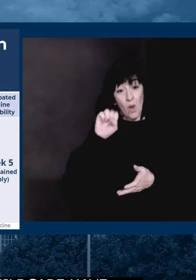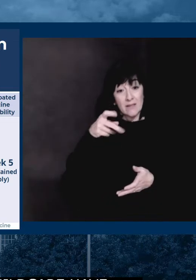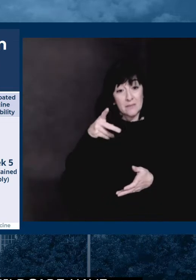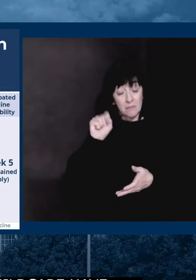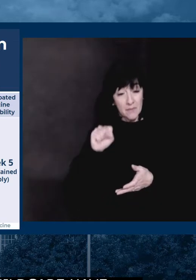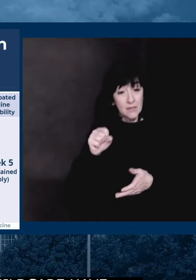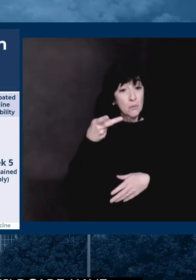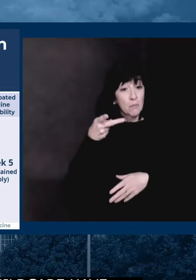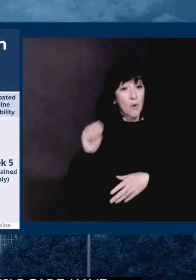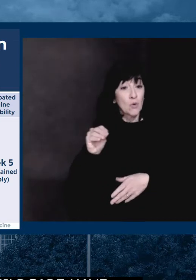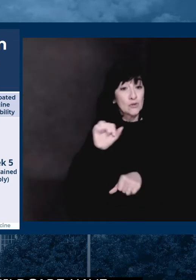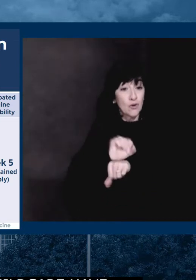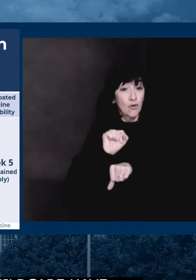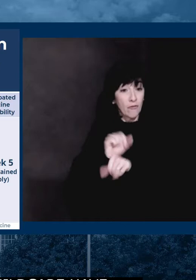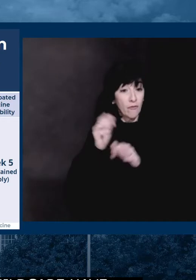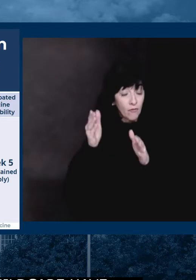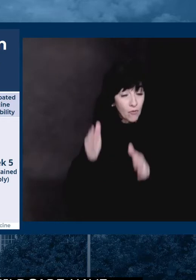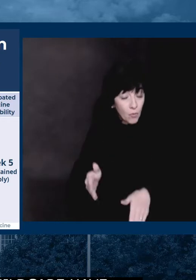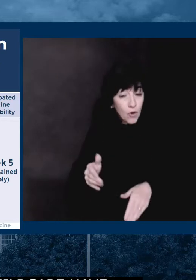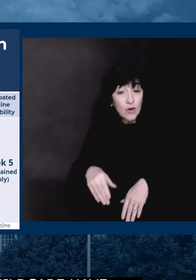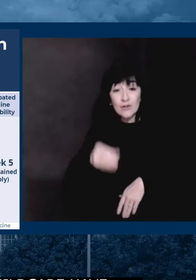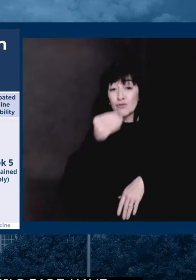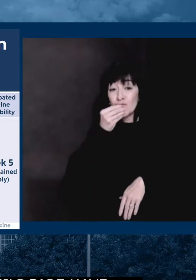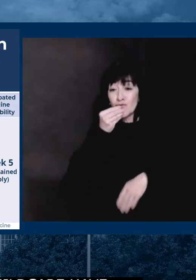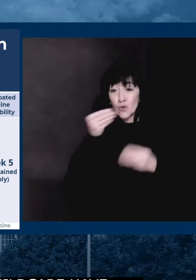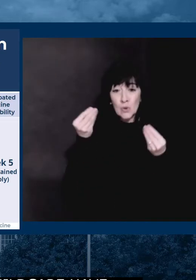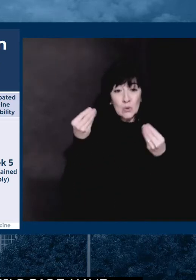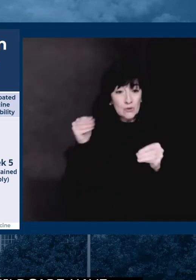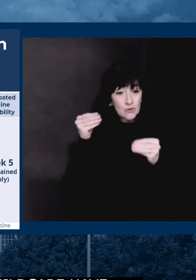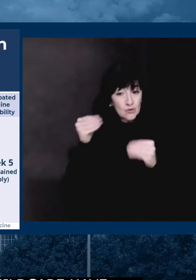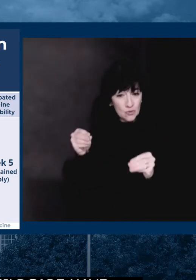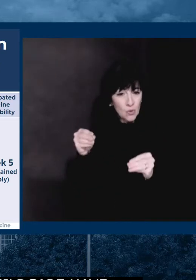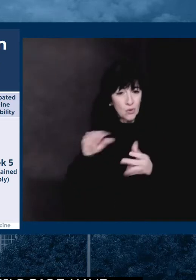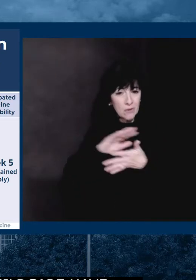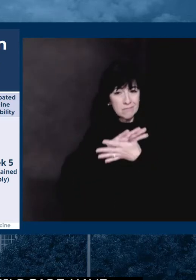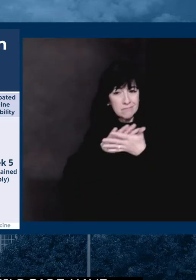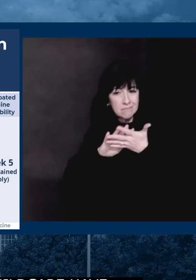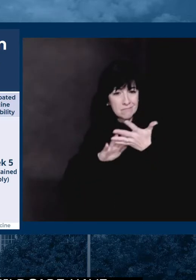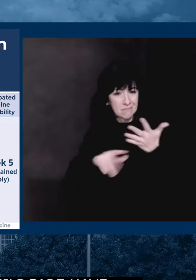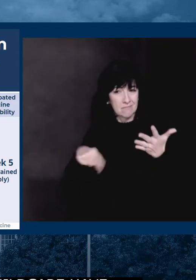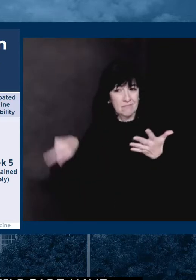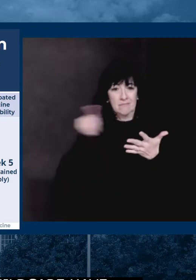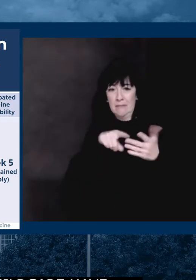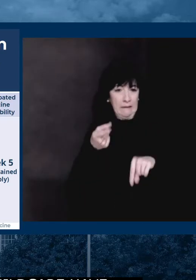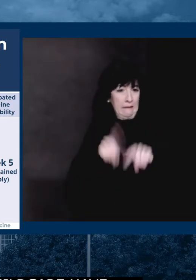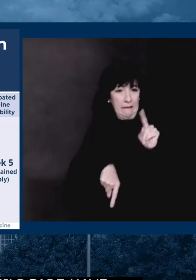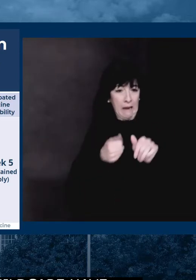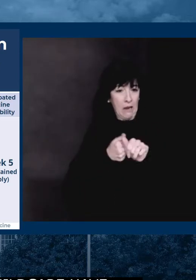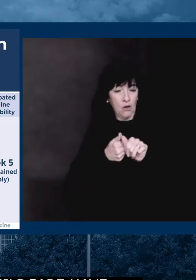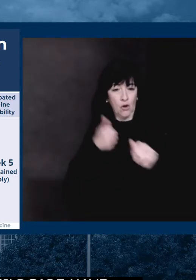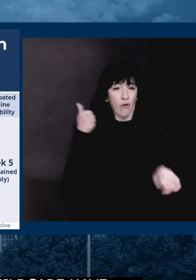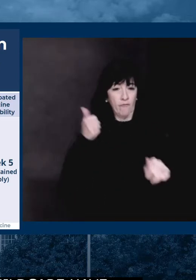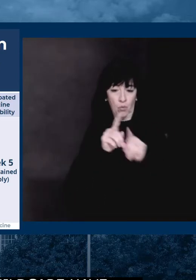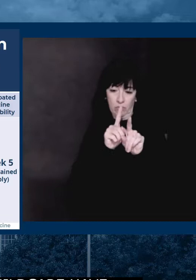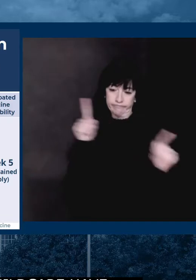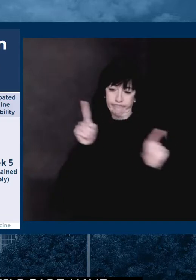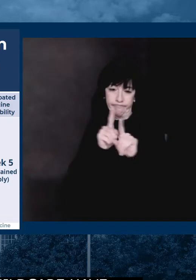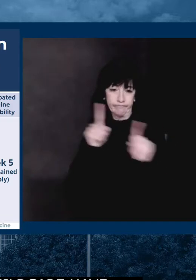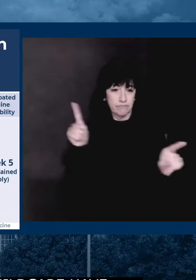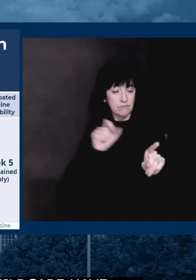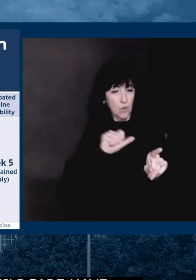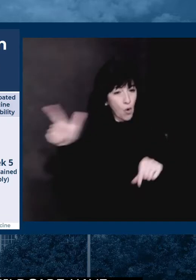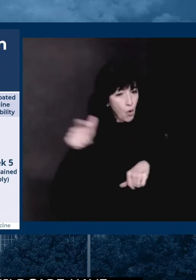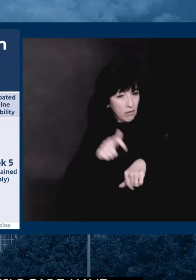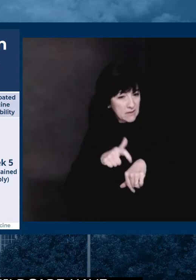public transit workers, and grocery store workers all do fit in this category of 1B.